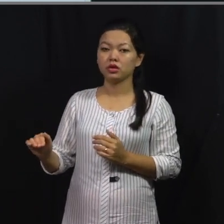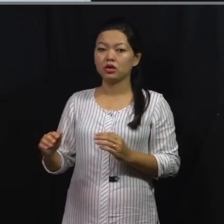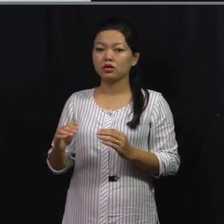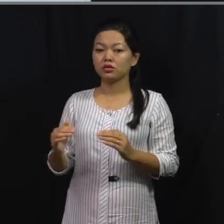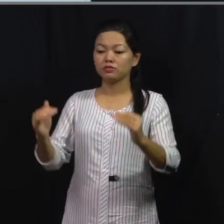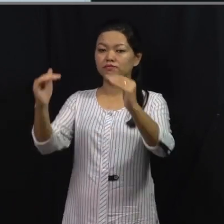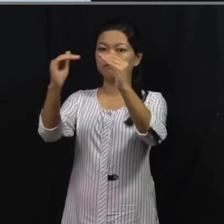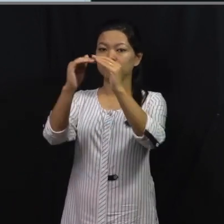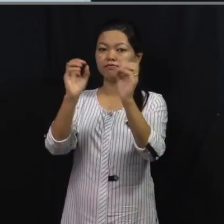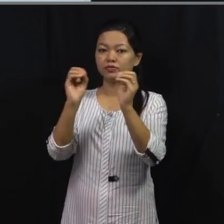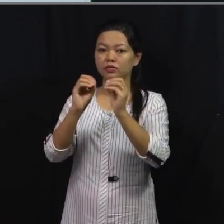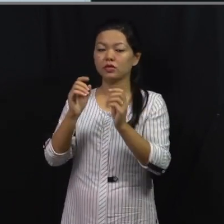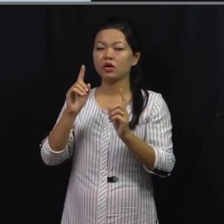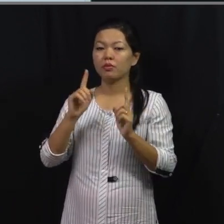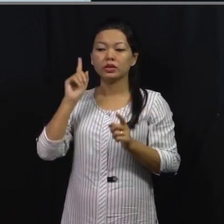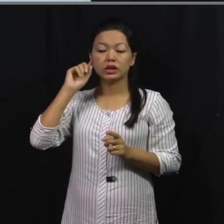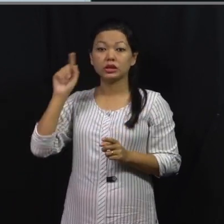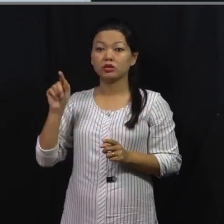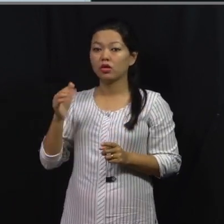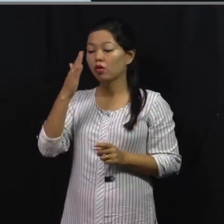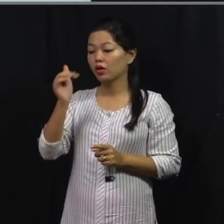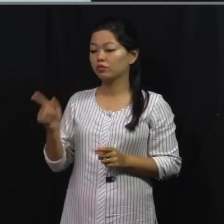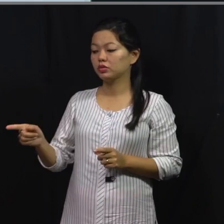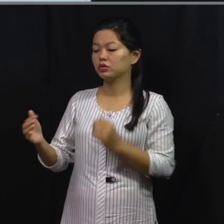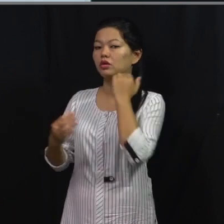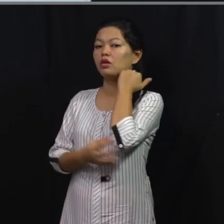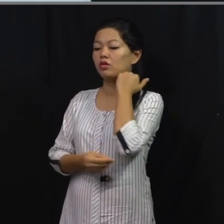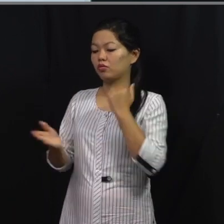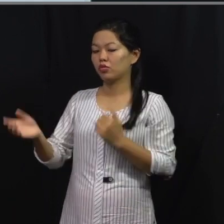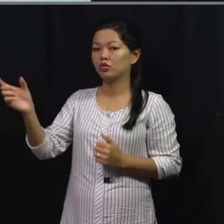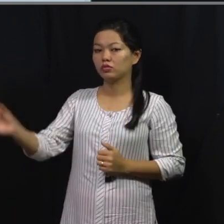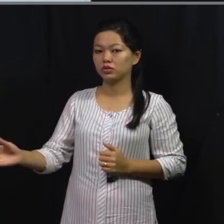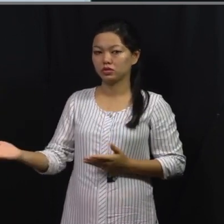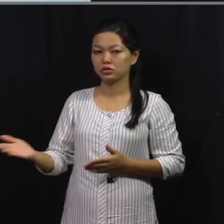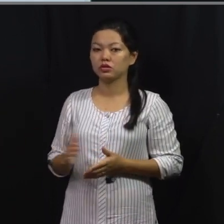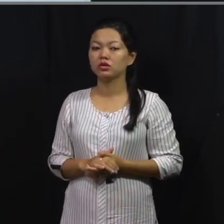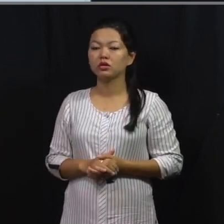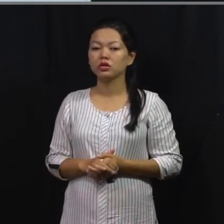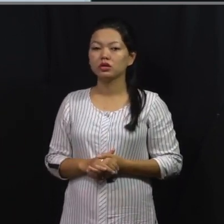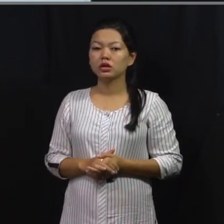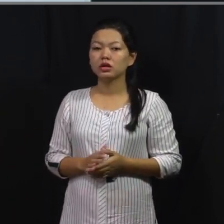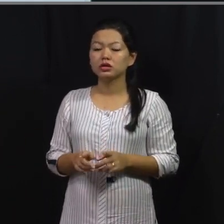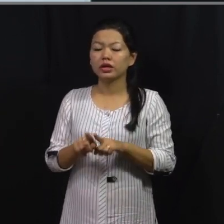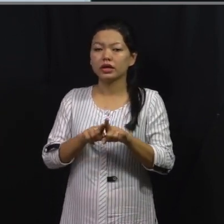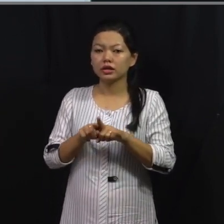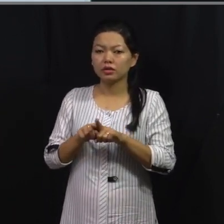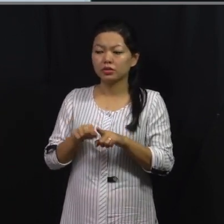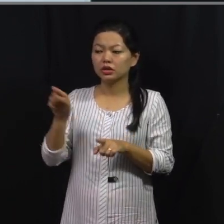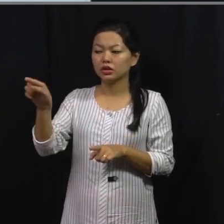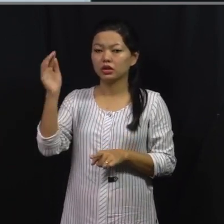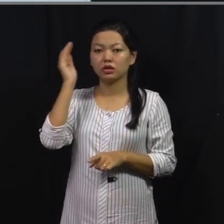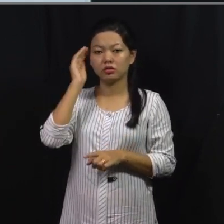or looking down at a person, okay, in the name of caste, okay, even if you don't know that particular person,